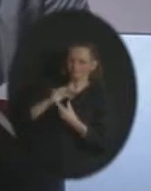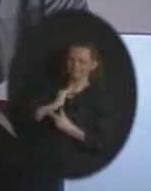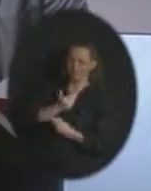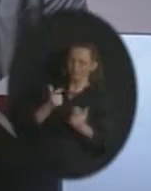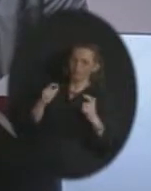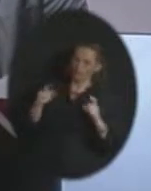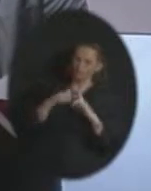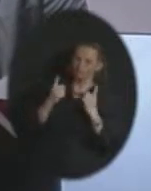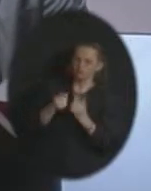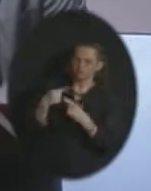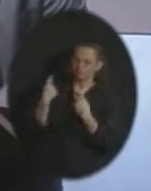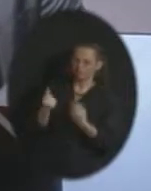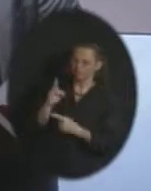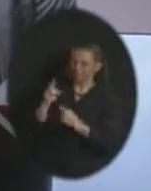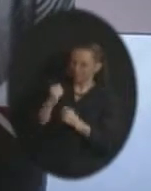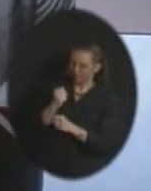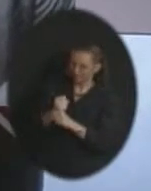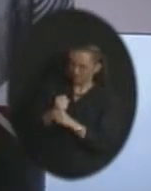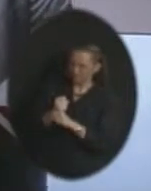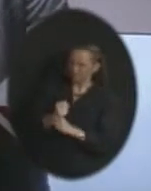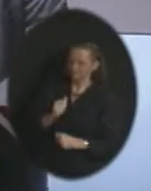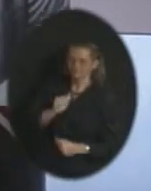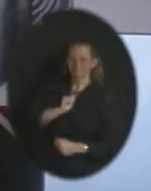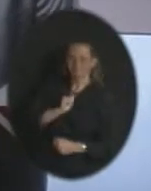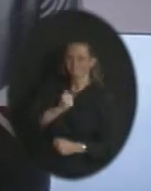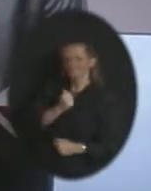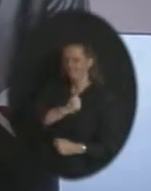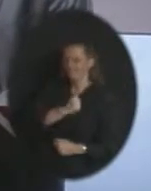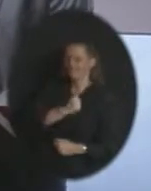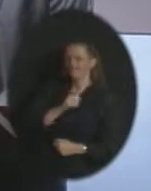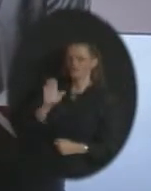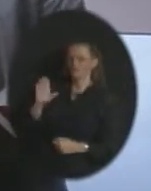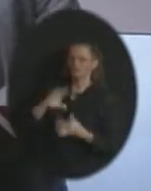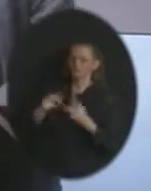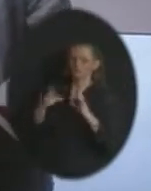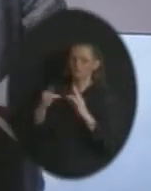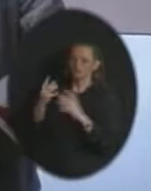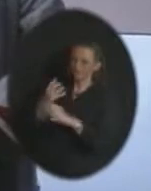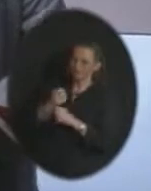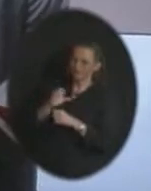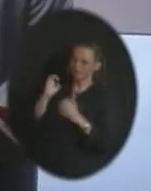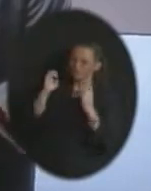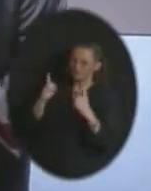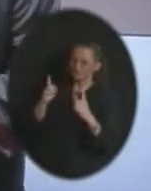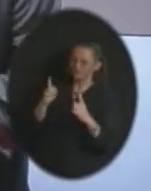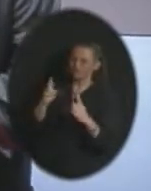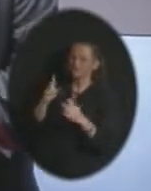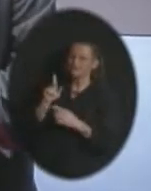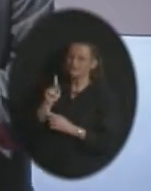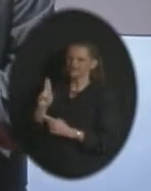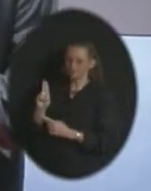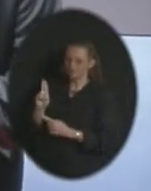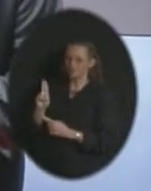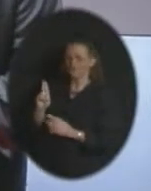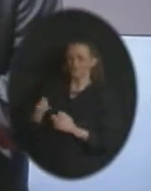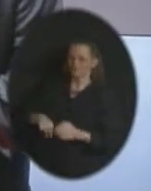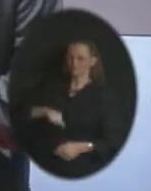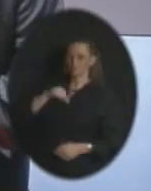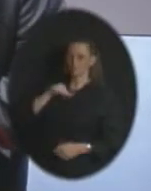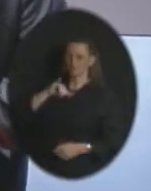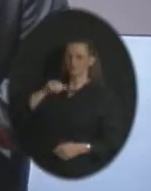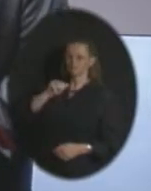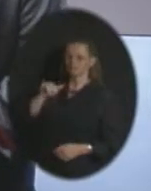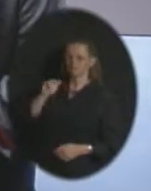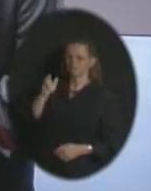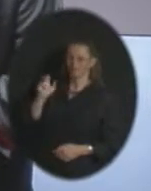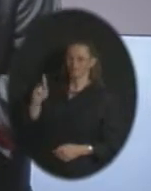8 years. I, of course, personally love the story that Rita has received her own education at the University of Kansas and is a proud Jayhawk.